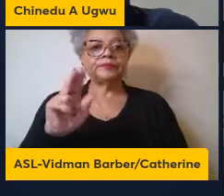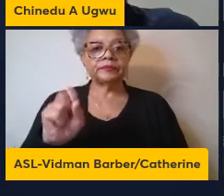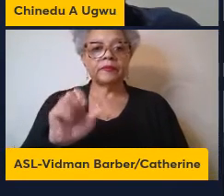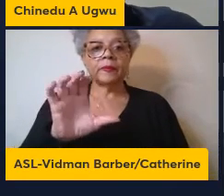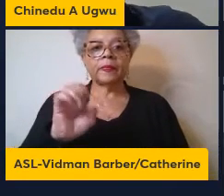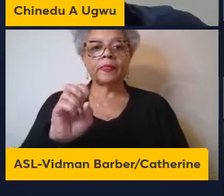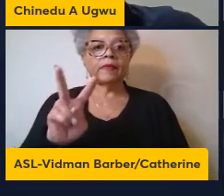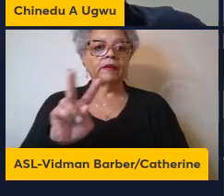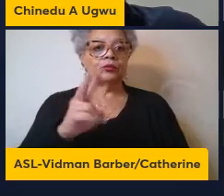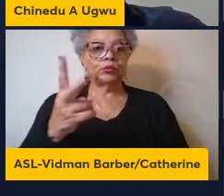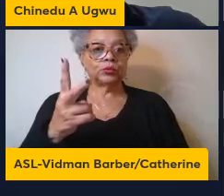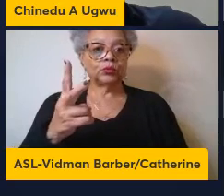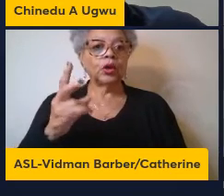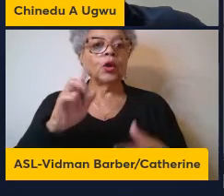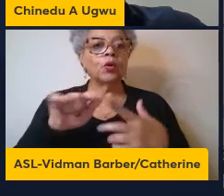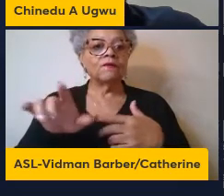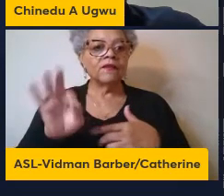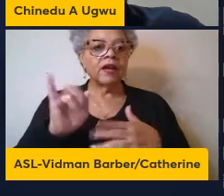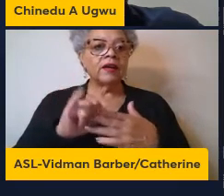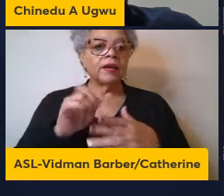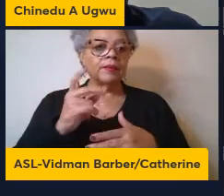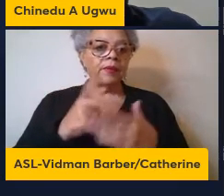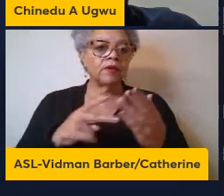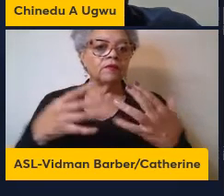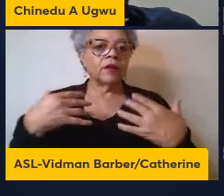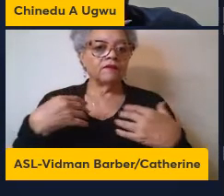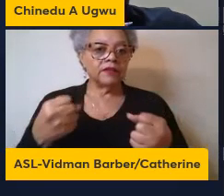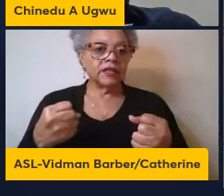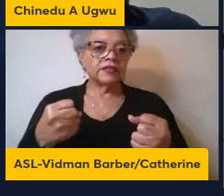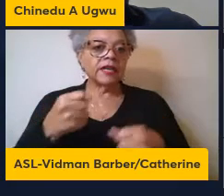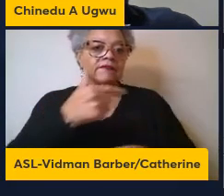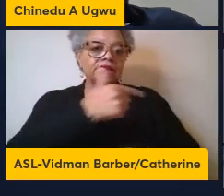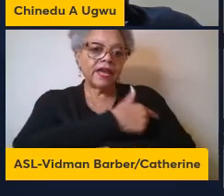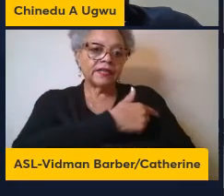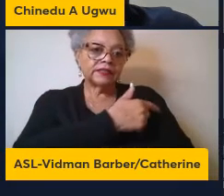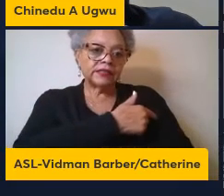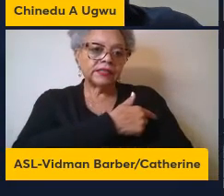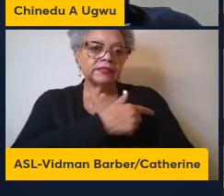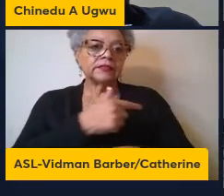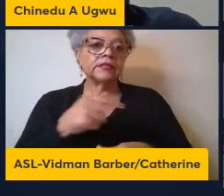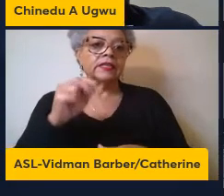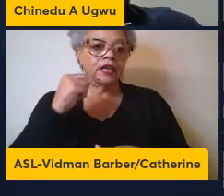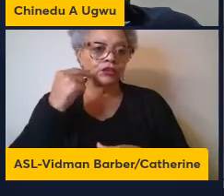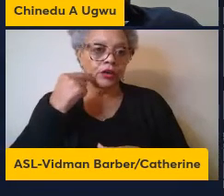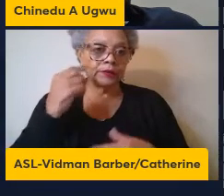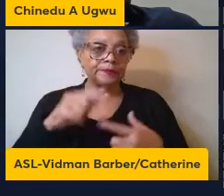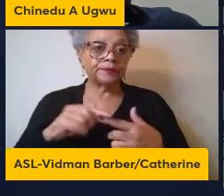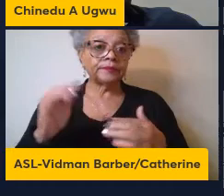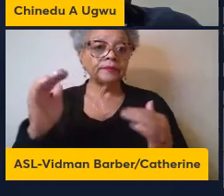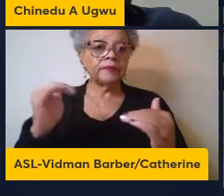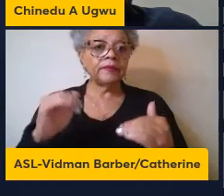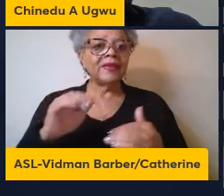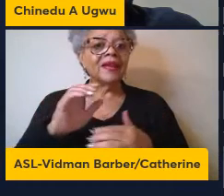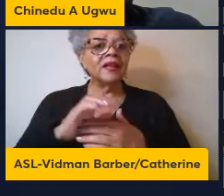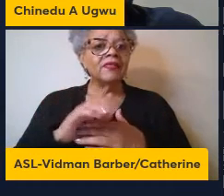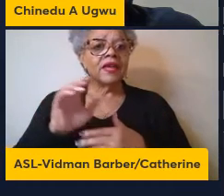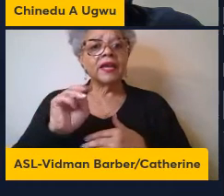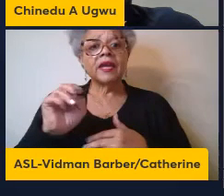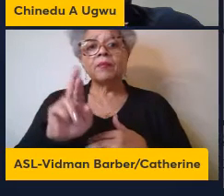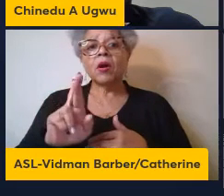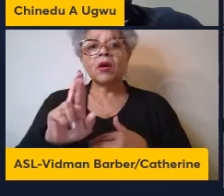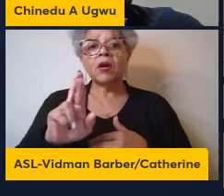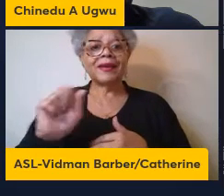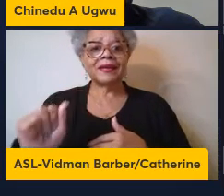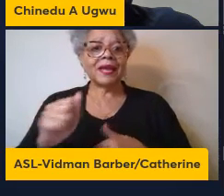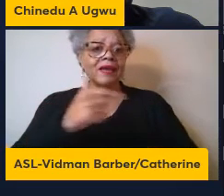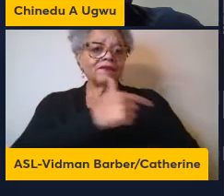the most neutralized variant of SARS-CoV-2, while the Omicron-PA2 is the least in our cohorts. Then the mRNA vaccine had a stronger neutralizing